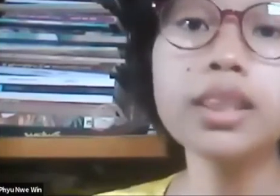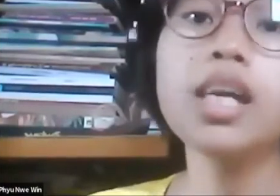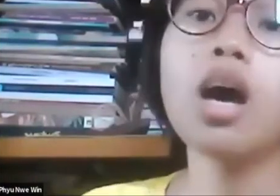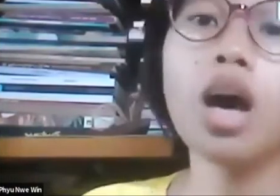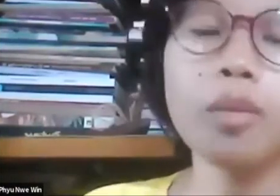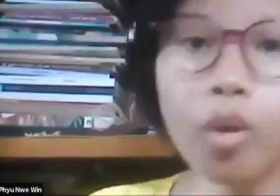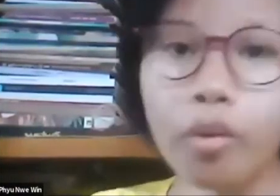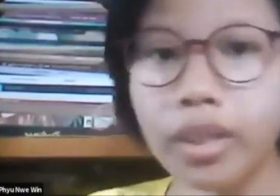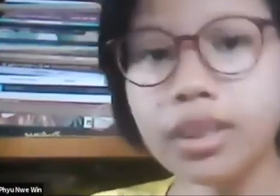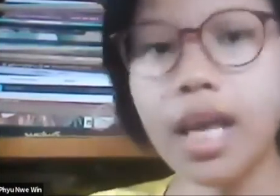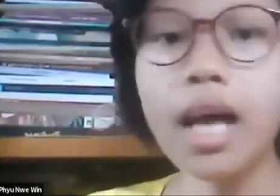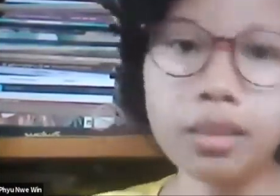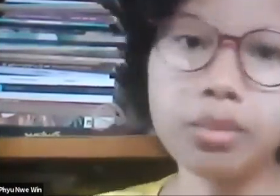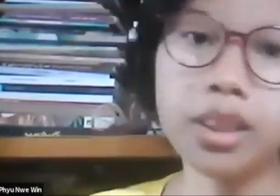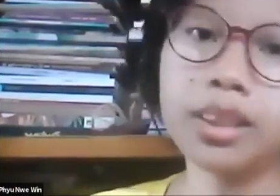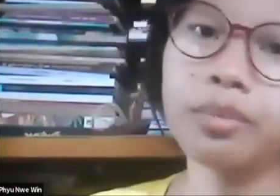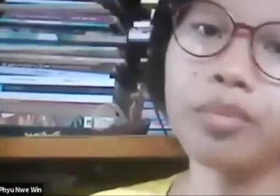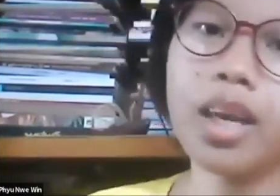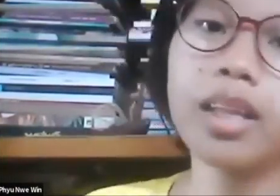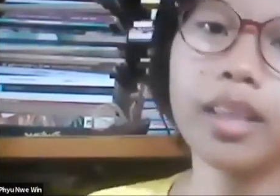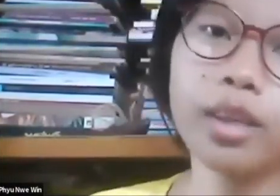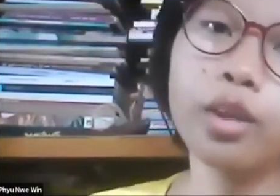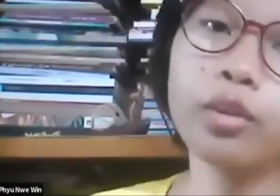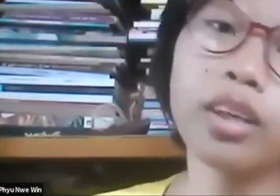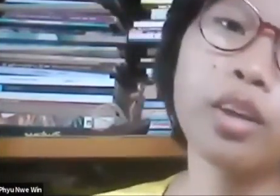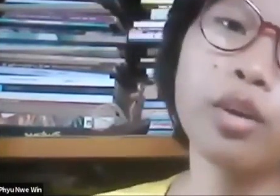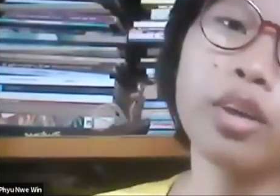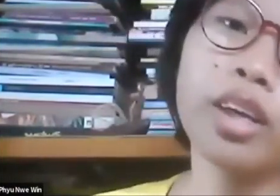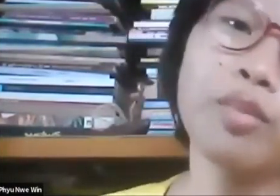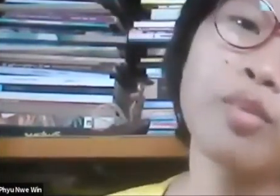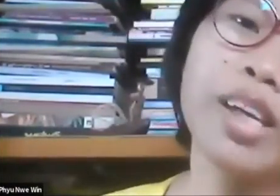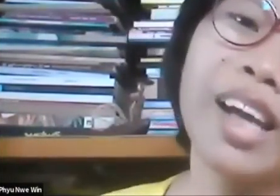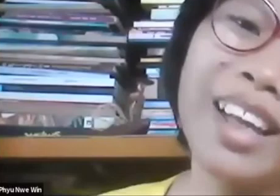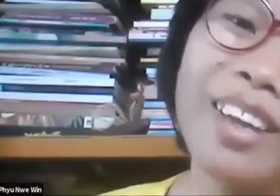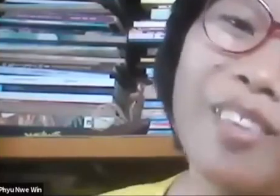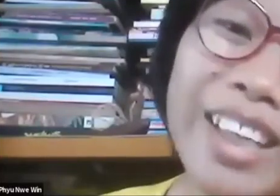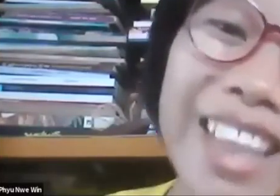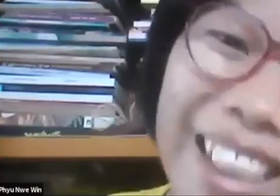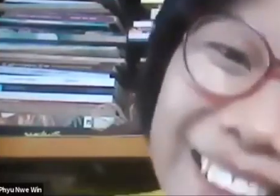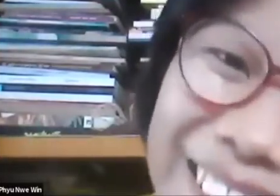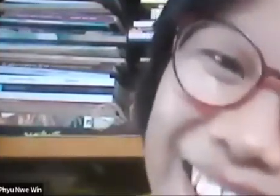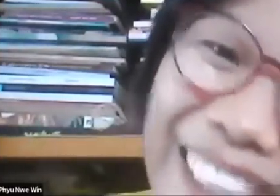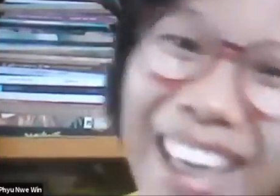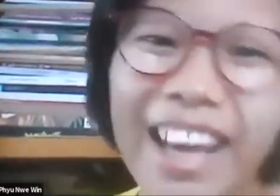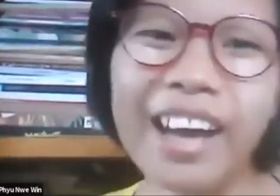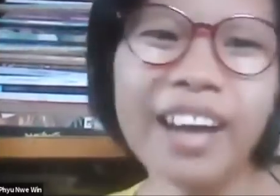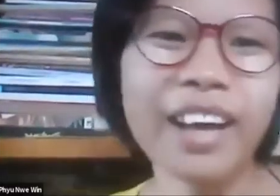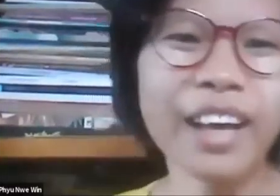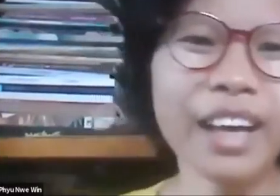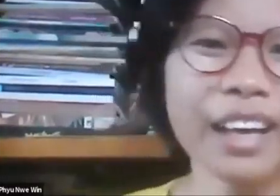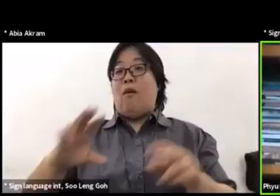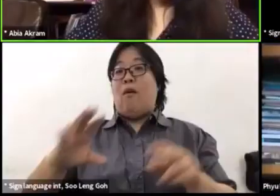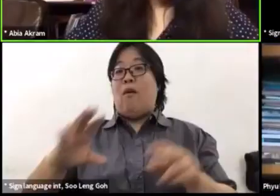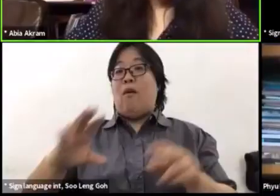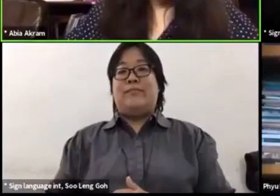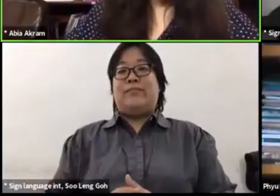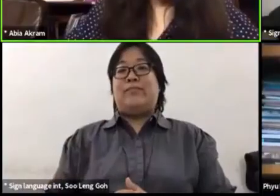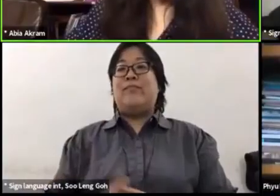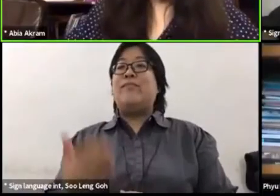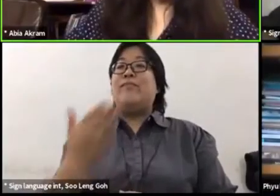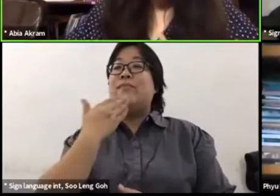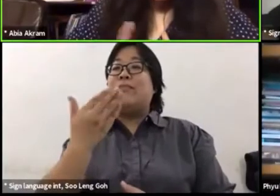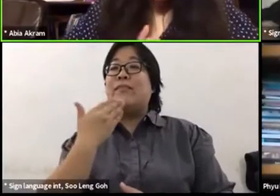policy programs and activities. Thank you. Thank you. Giving me a great chance. Thank you so